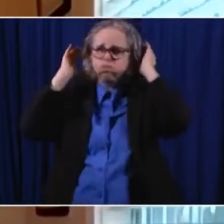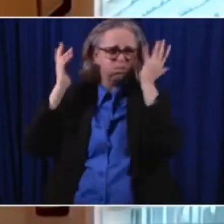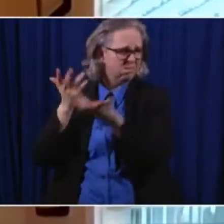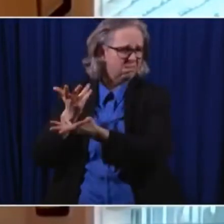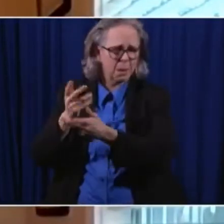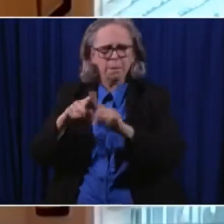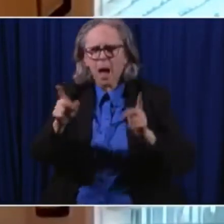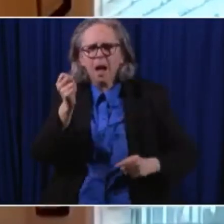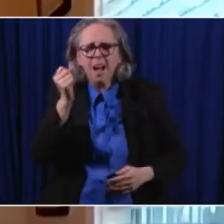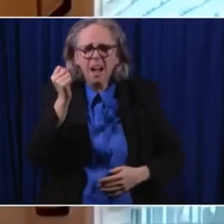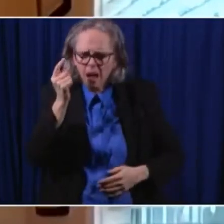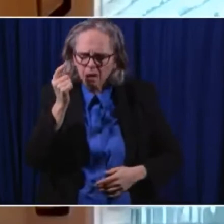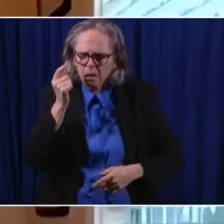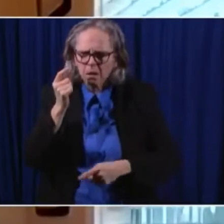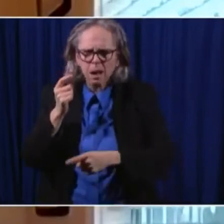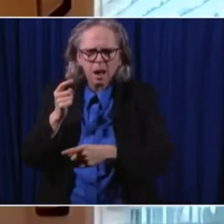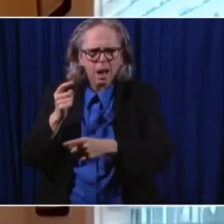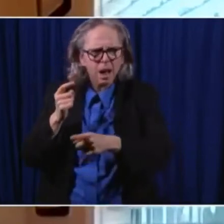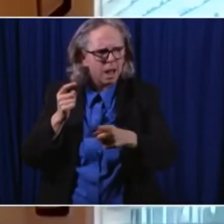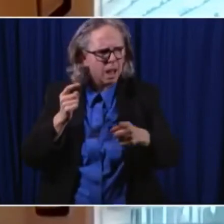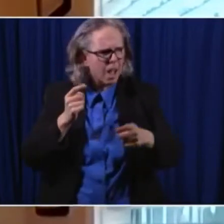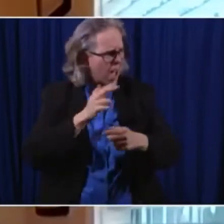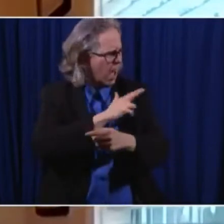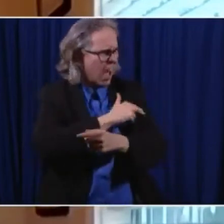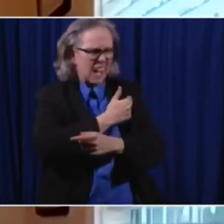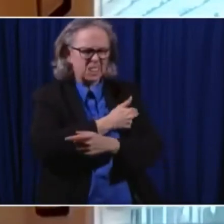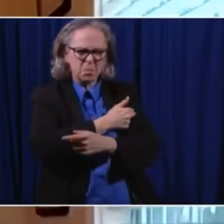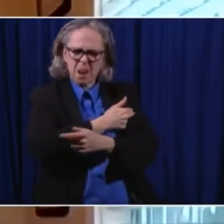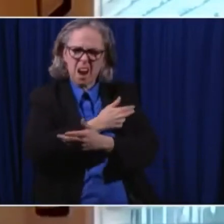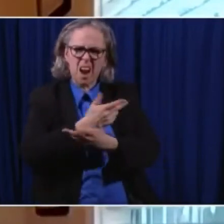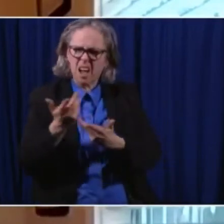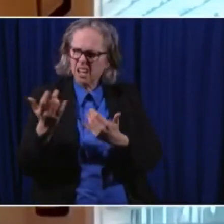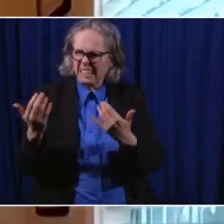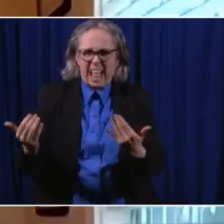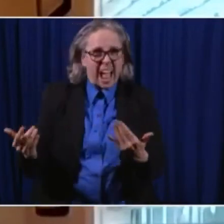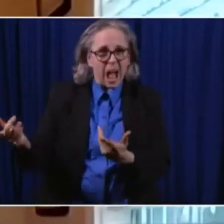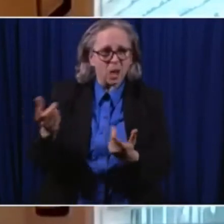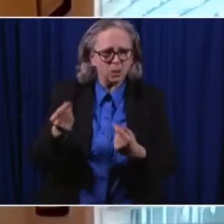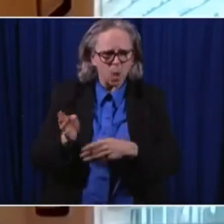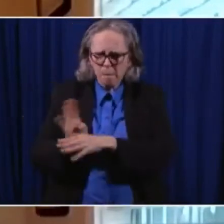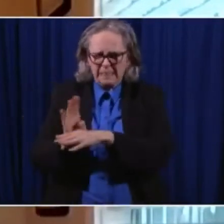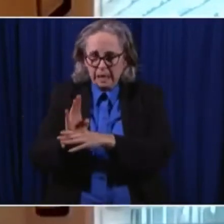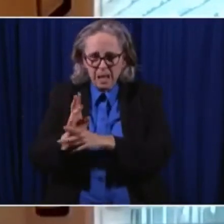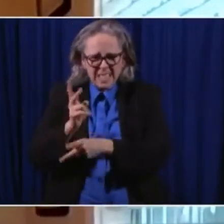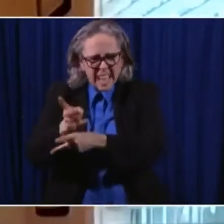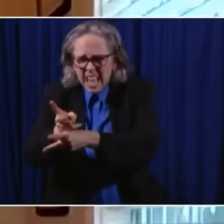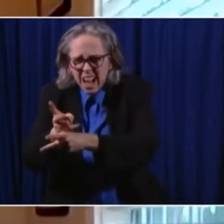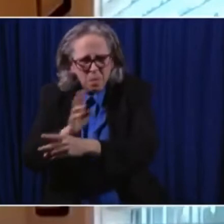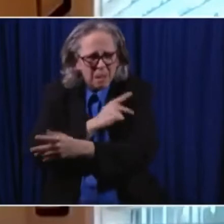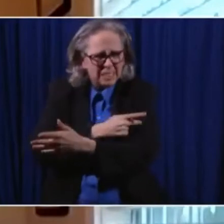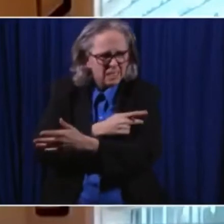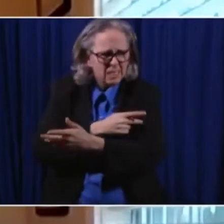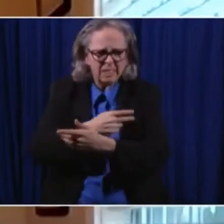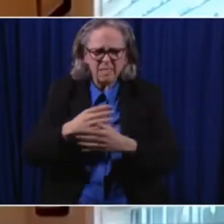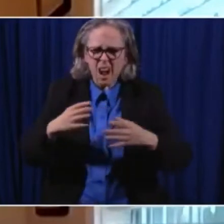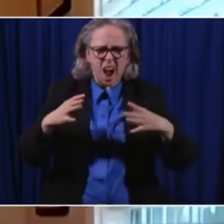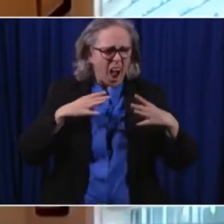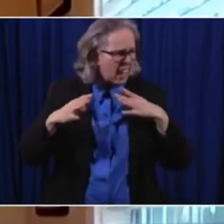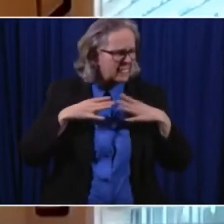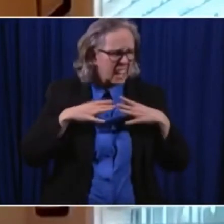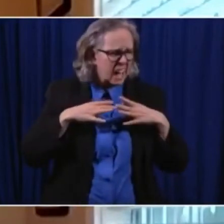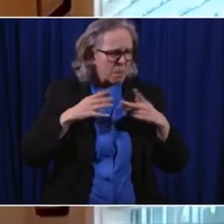with COVID-19. Adding a post-holiday spike to that would create a terrible situation, not unlike what